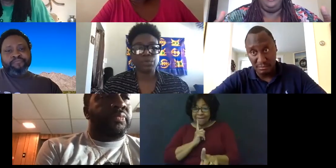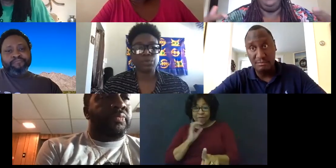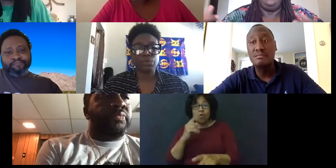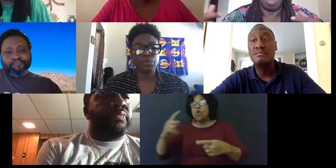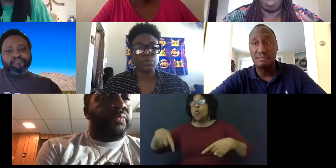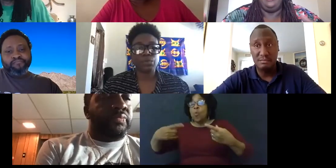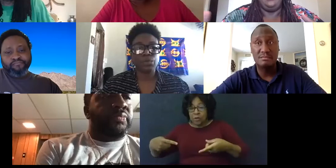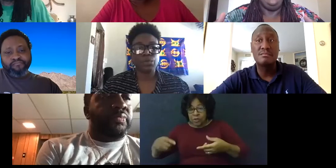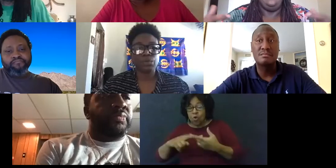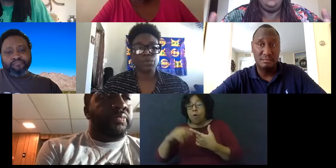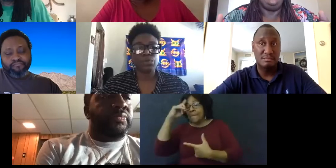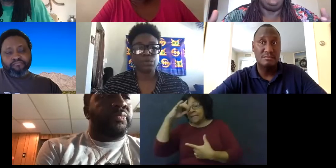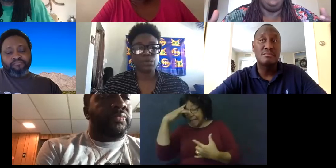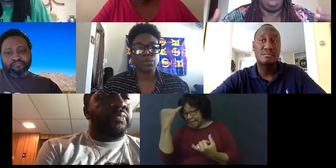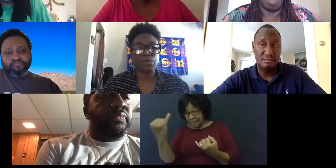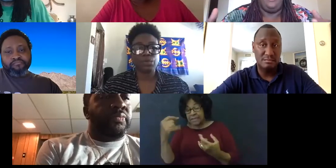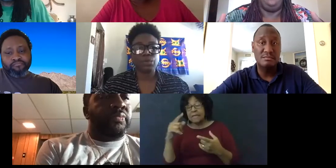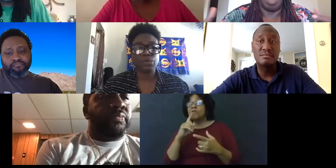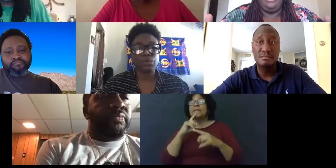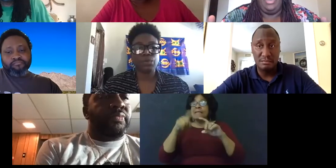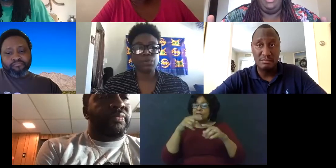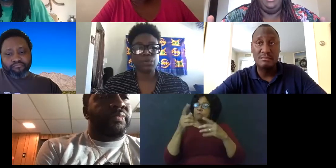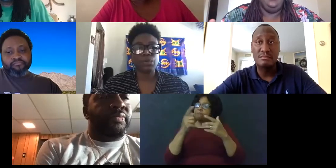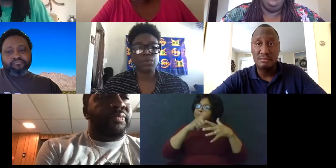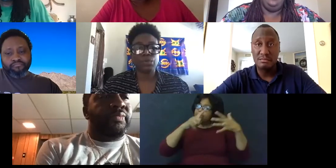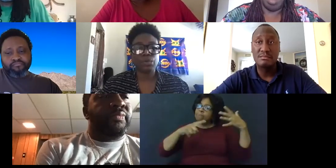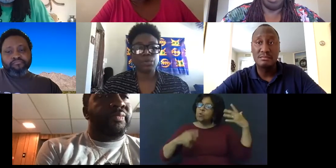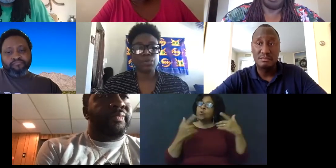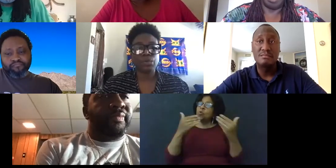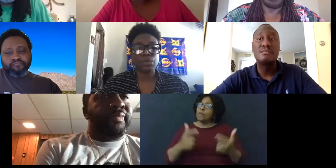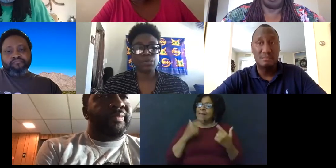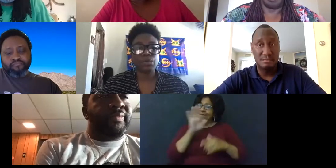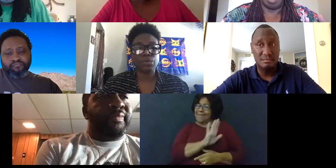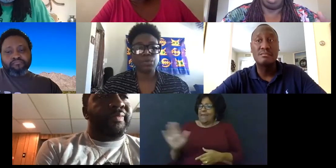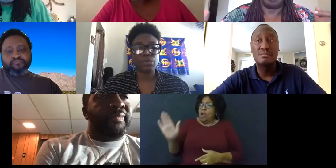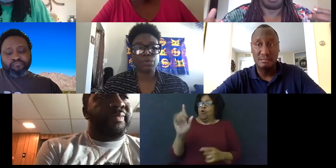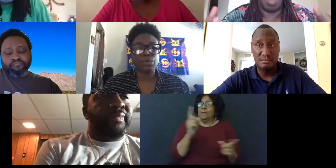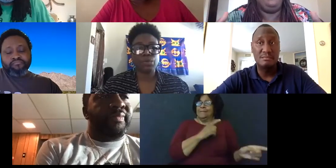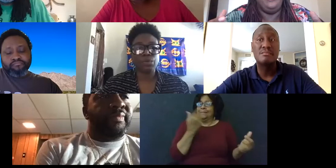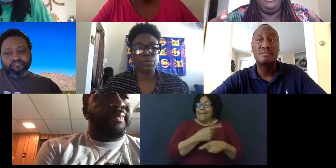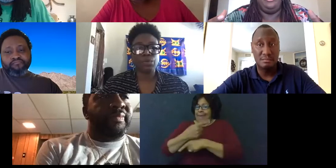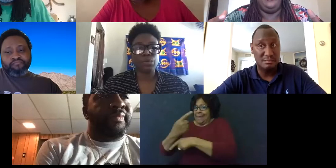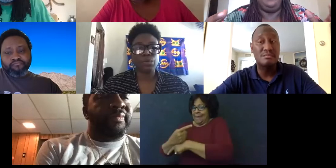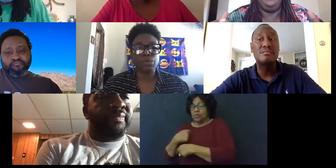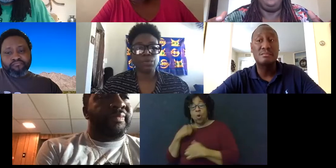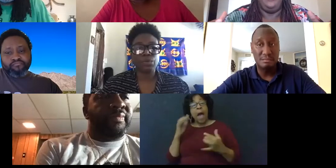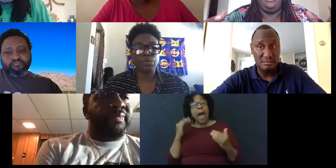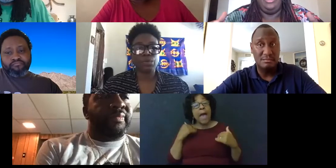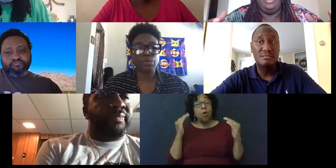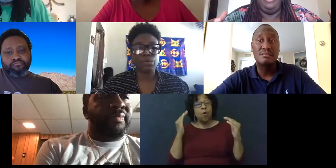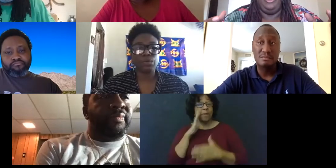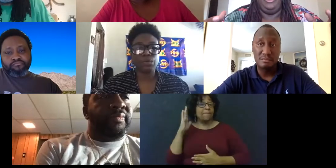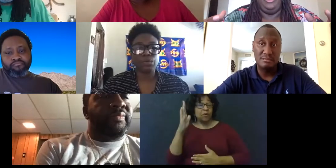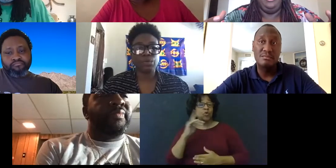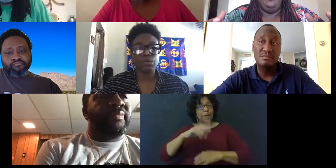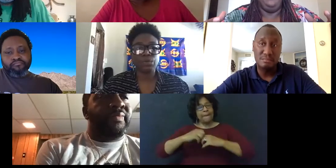or somebody who has mental illness needs to go about their day. And so I would hope in the future we build a better